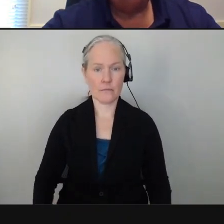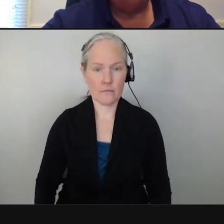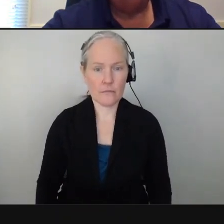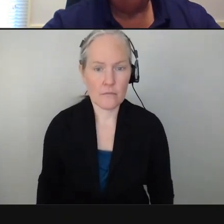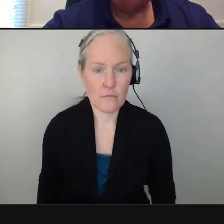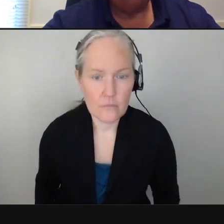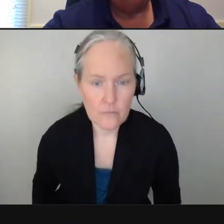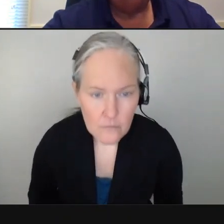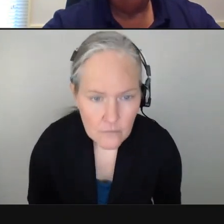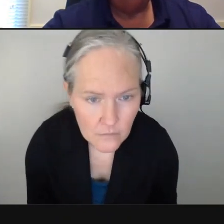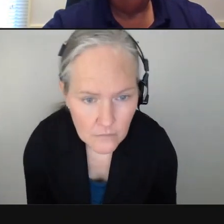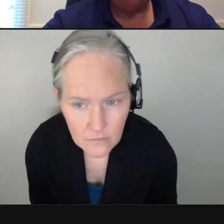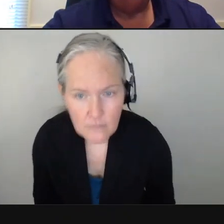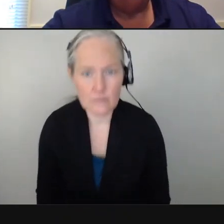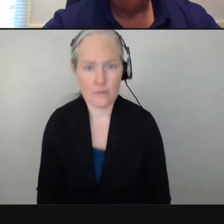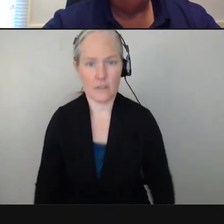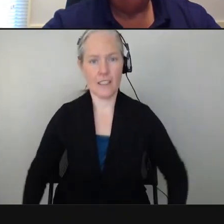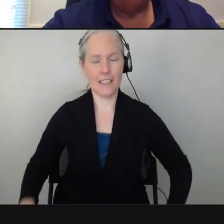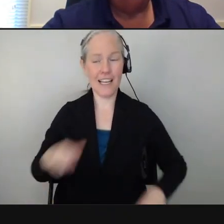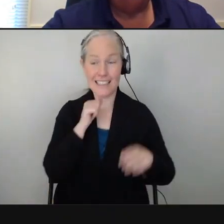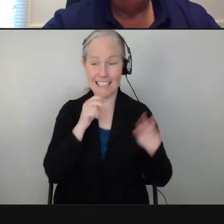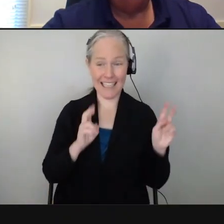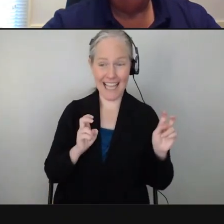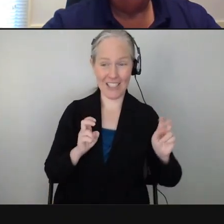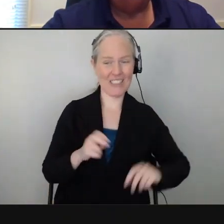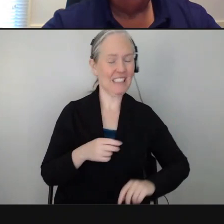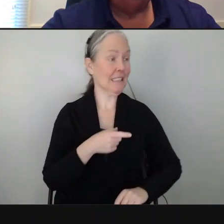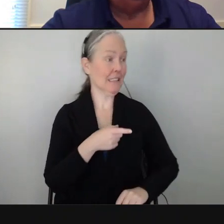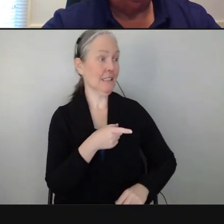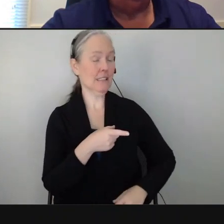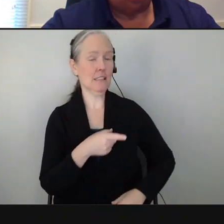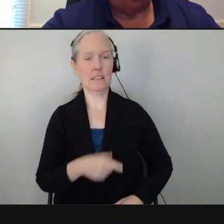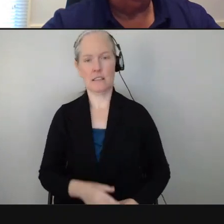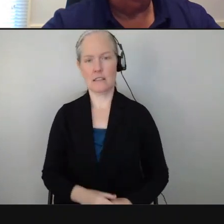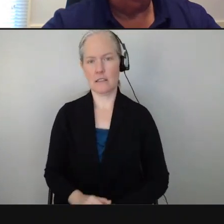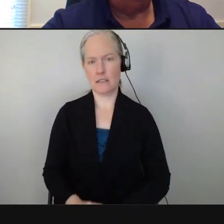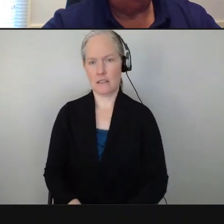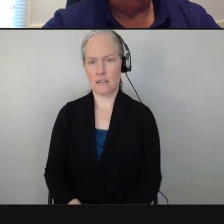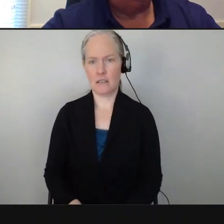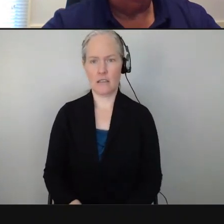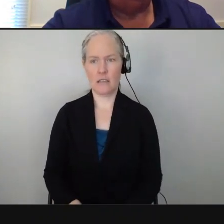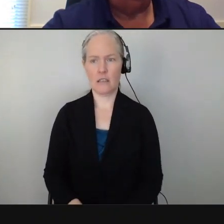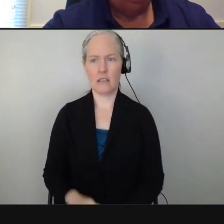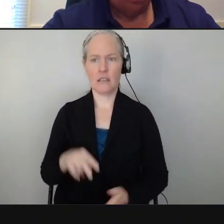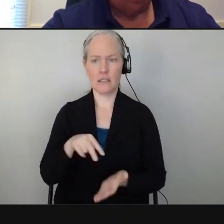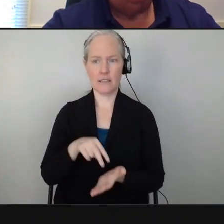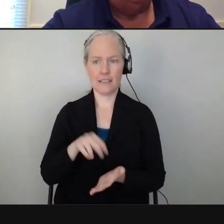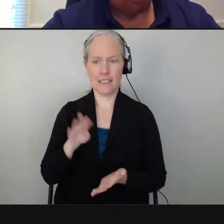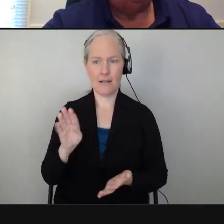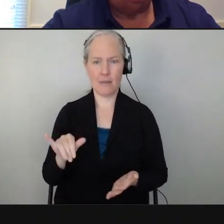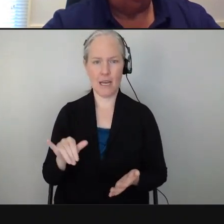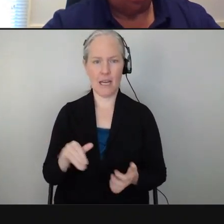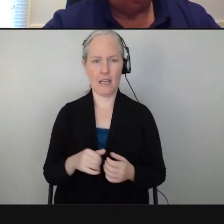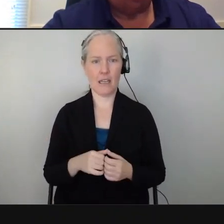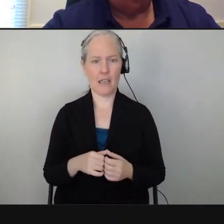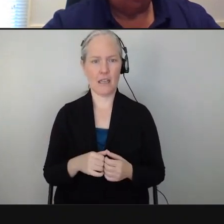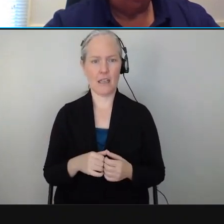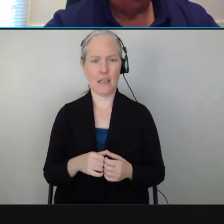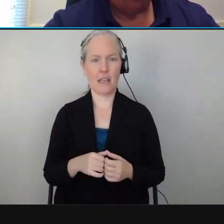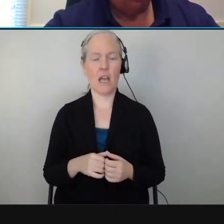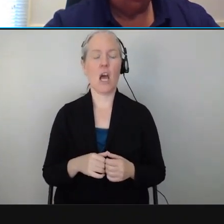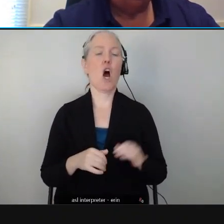I take it you mean not the title slot. Yeah, there you go. Stand by. I think I failed to. All right, I think I've got it